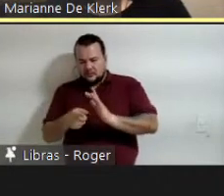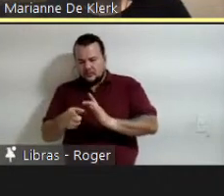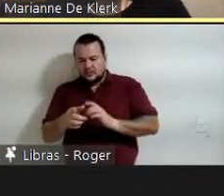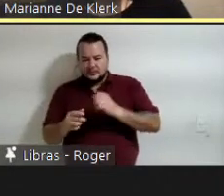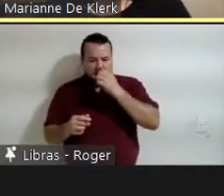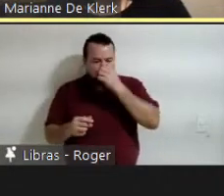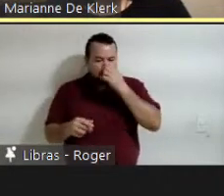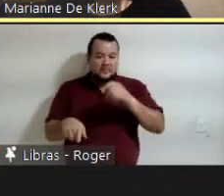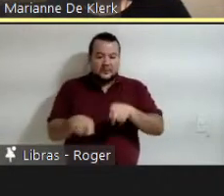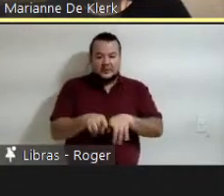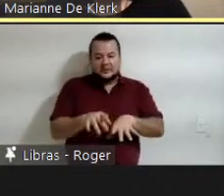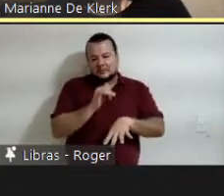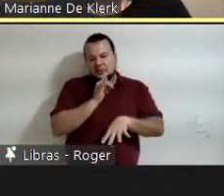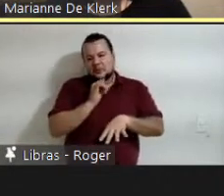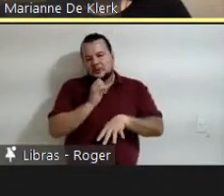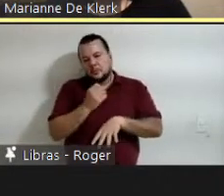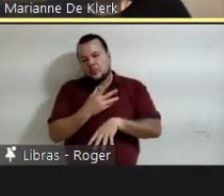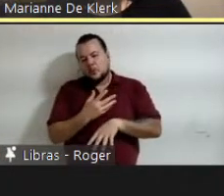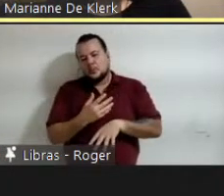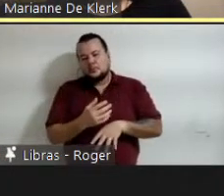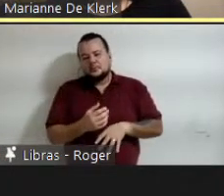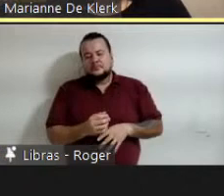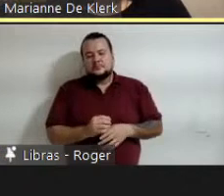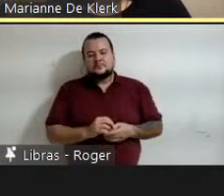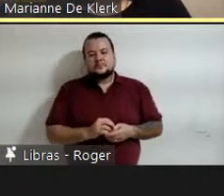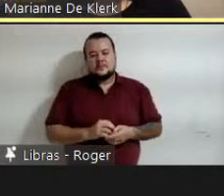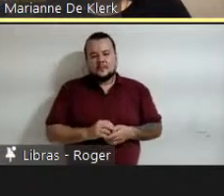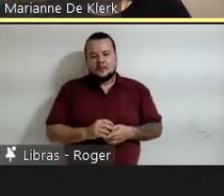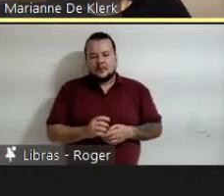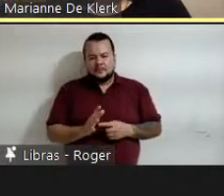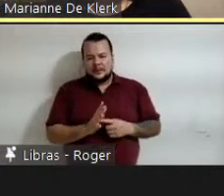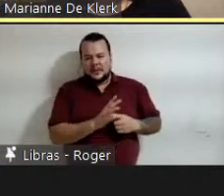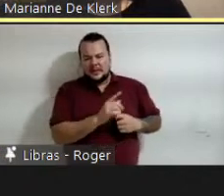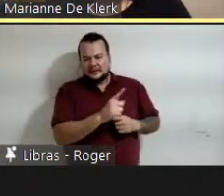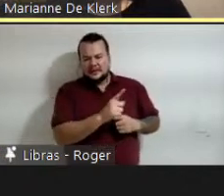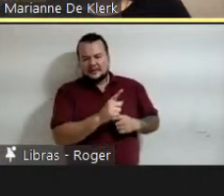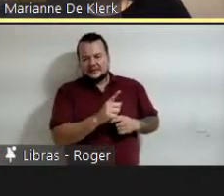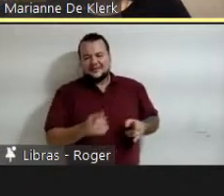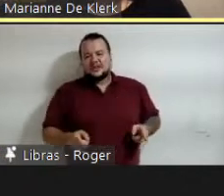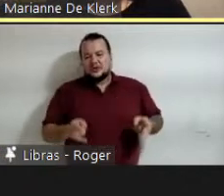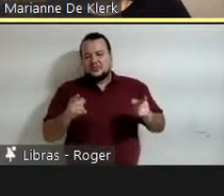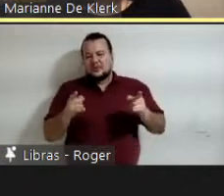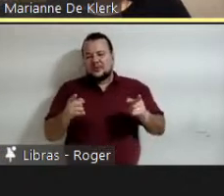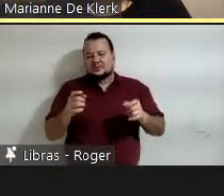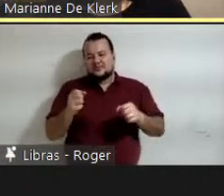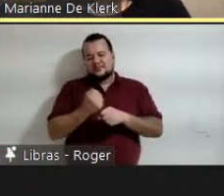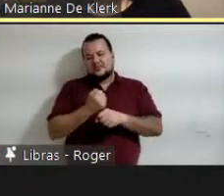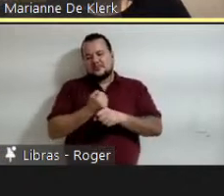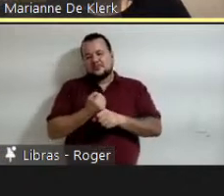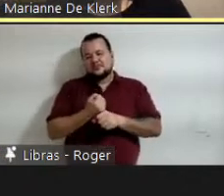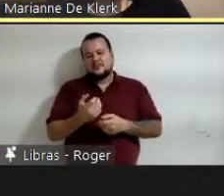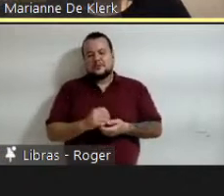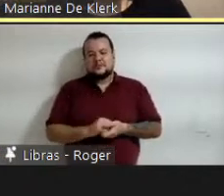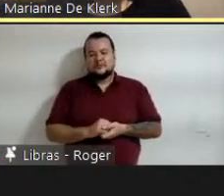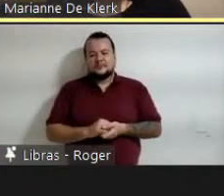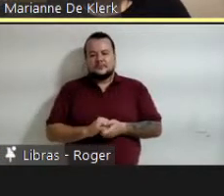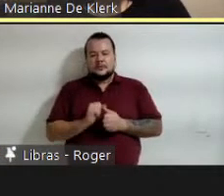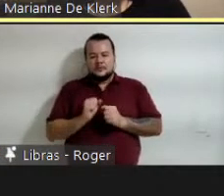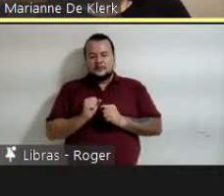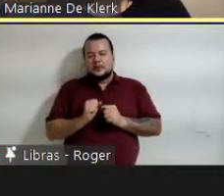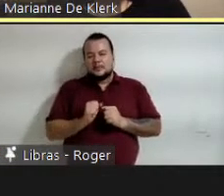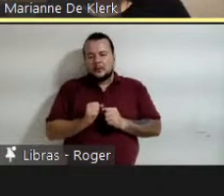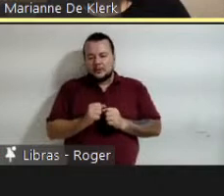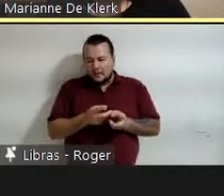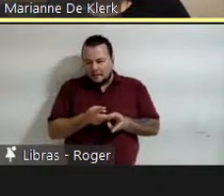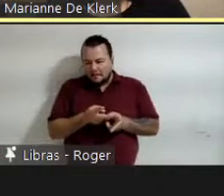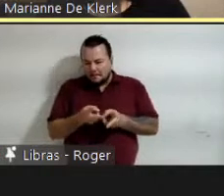after completion. This is the southern facade of it. So this one is actually quite articulated. You can see the western facade here. Quite beautiful